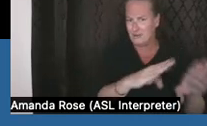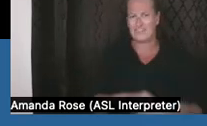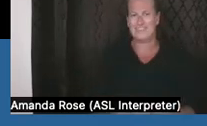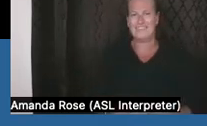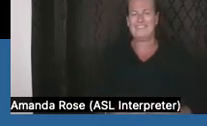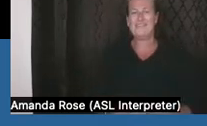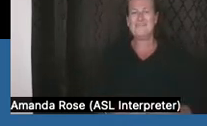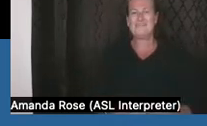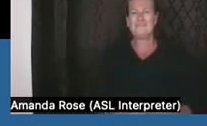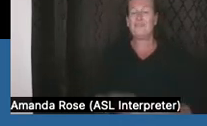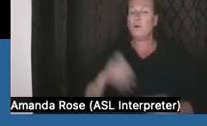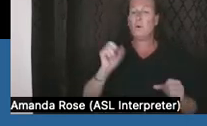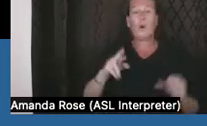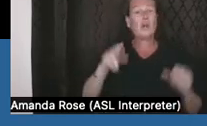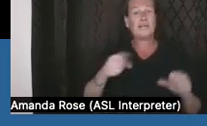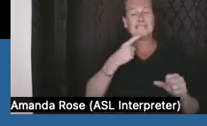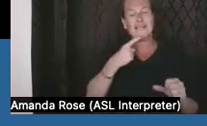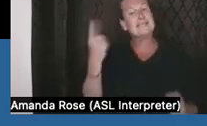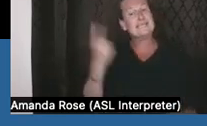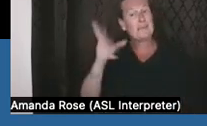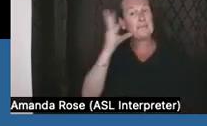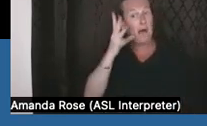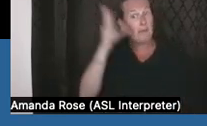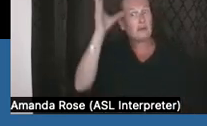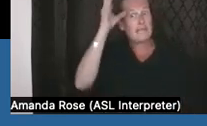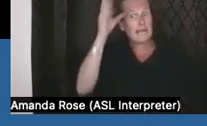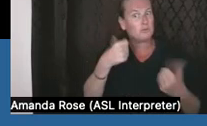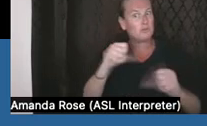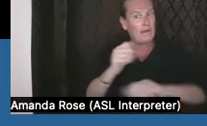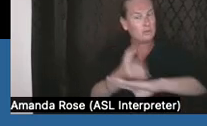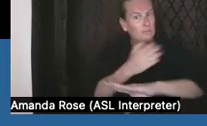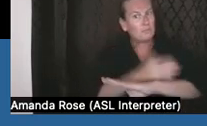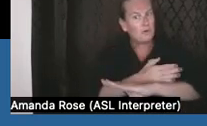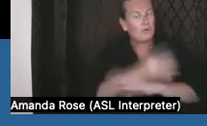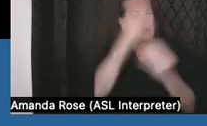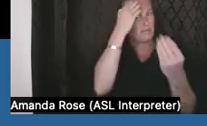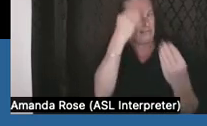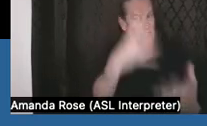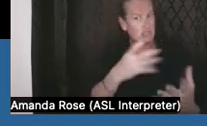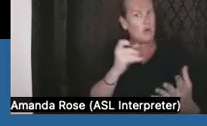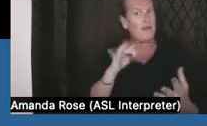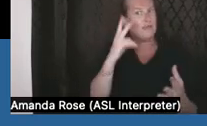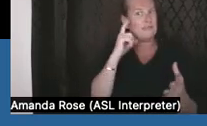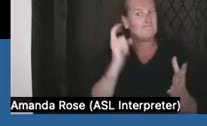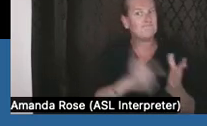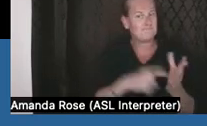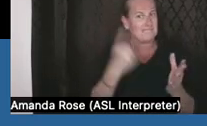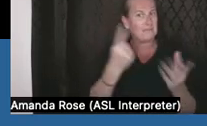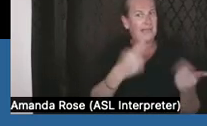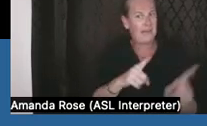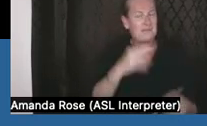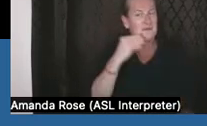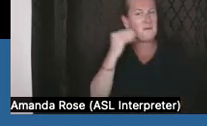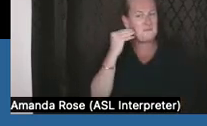Well, then you can say, well, that's something that mommy or daddy will work on, or we'll make sure to let you know when we something happen at home. But also we want